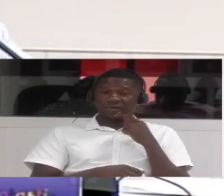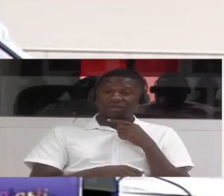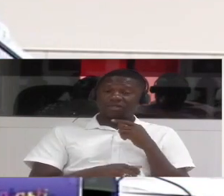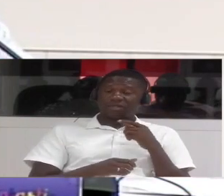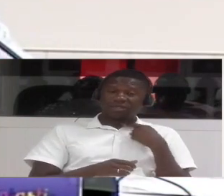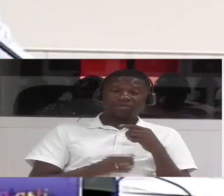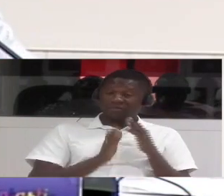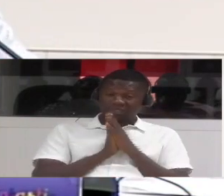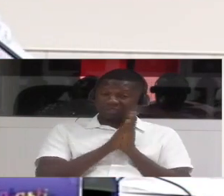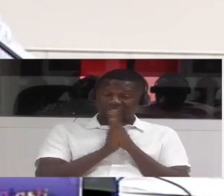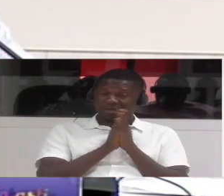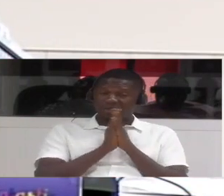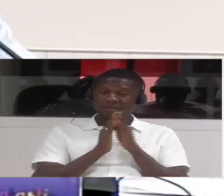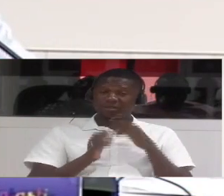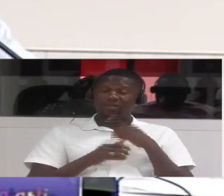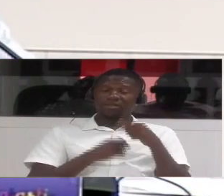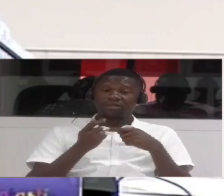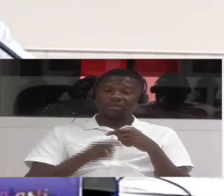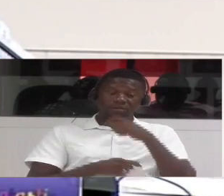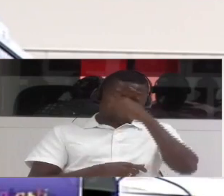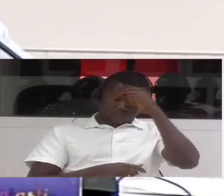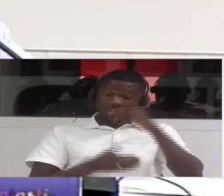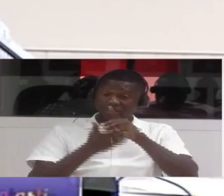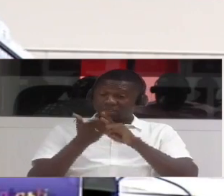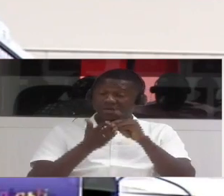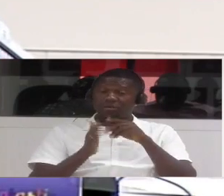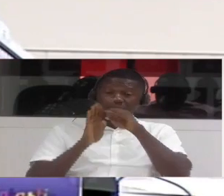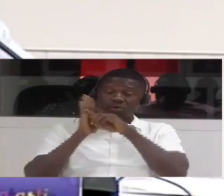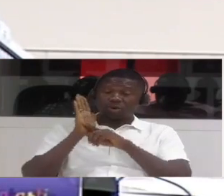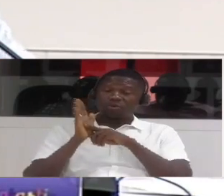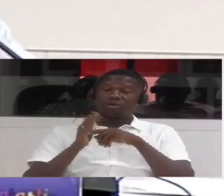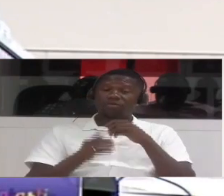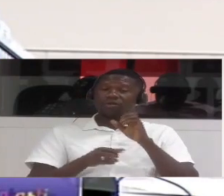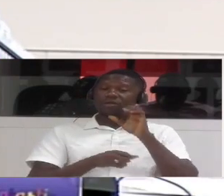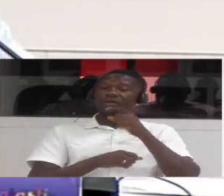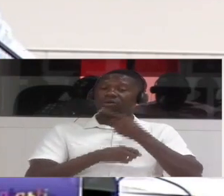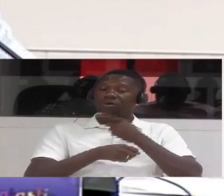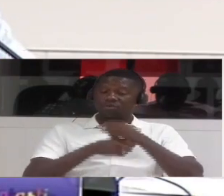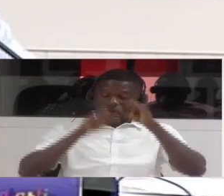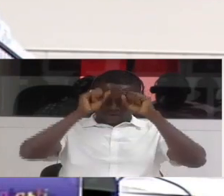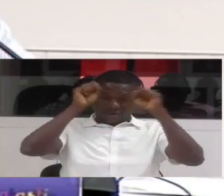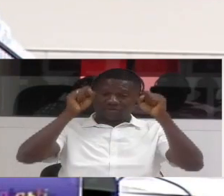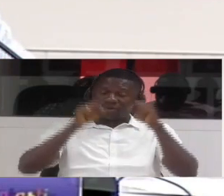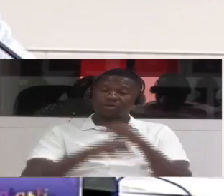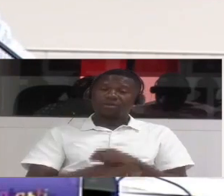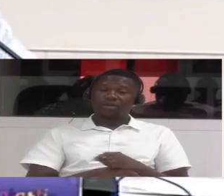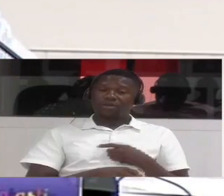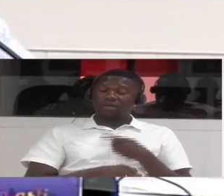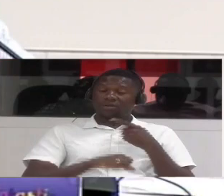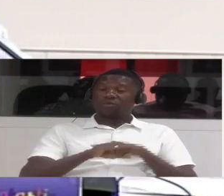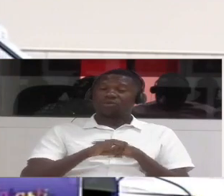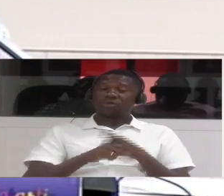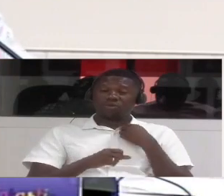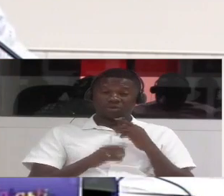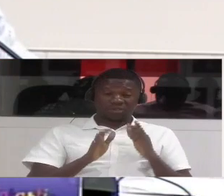will essentially critique the policies and programs of the government. And of course, he was